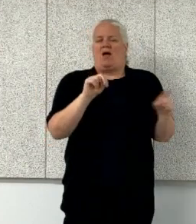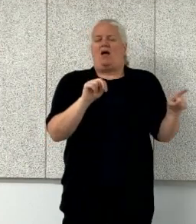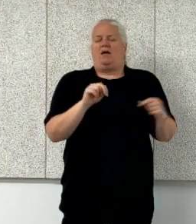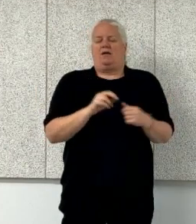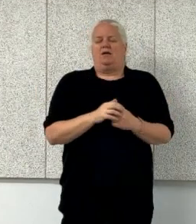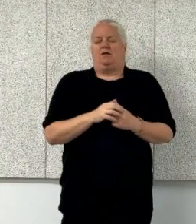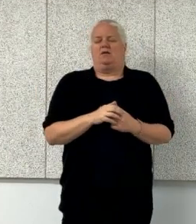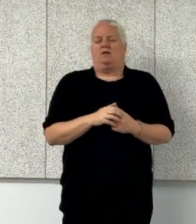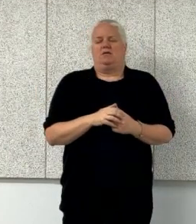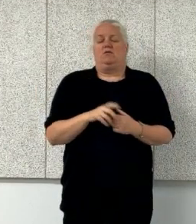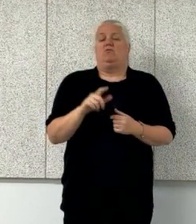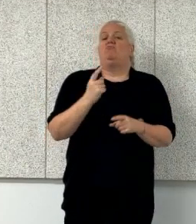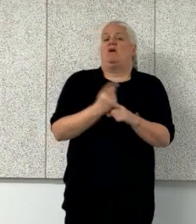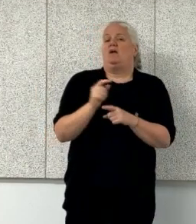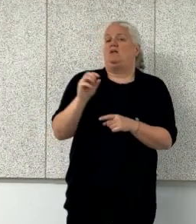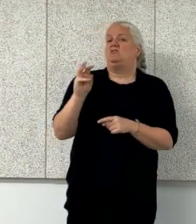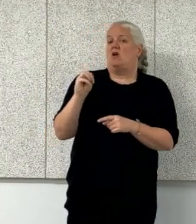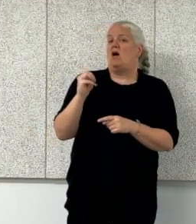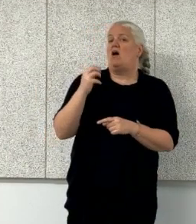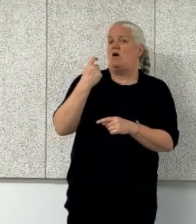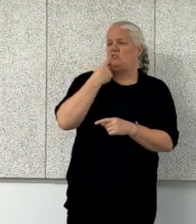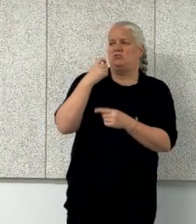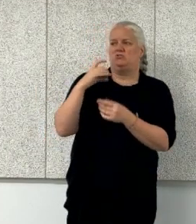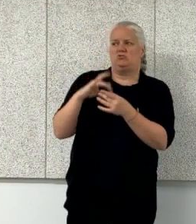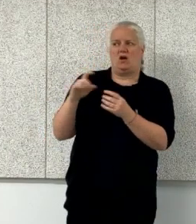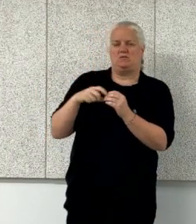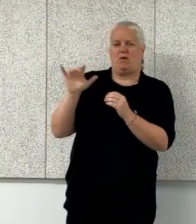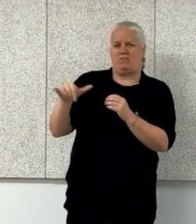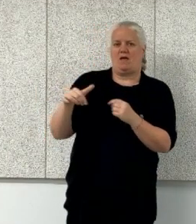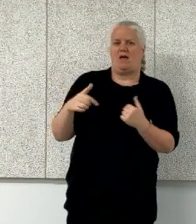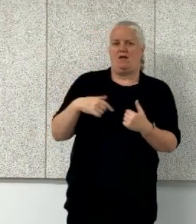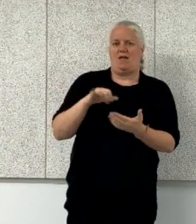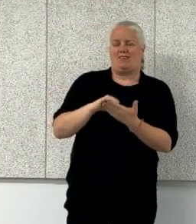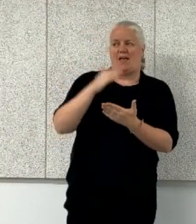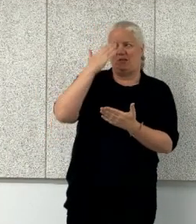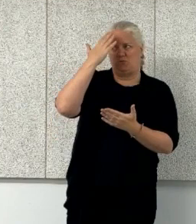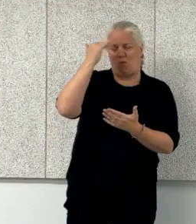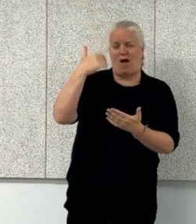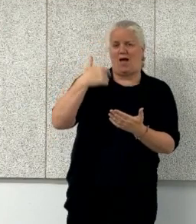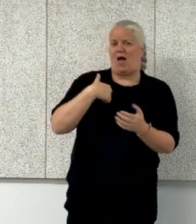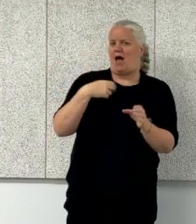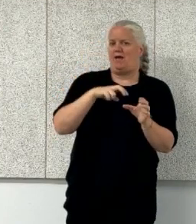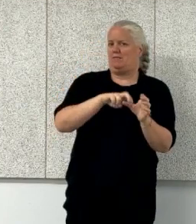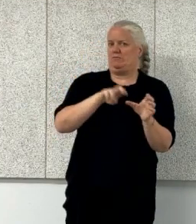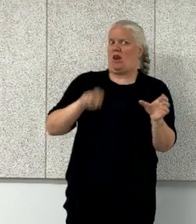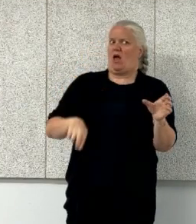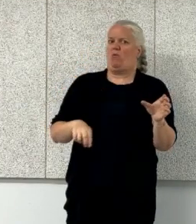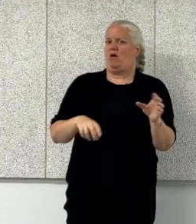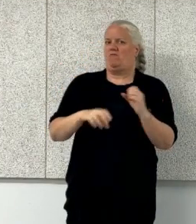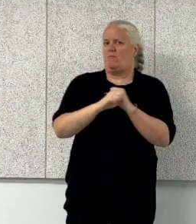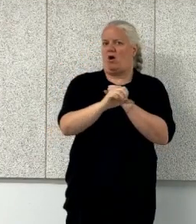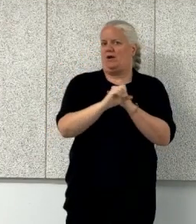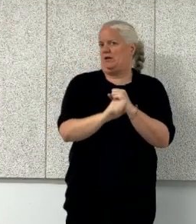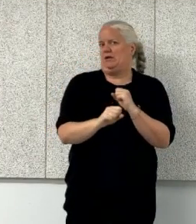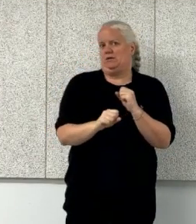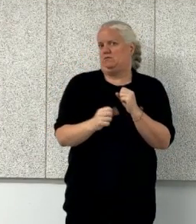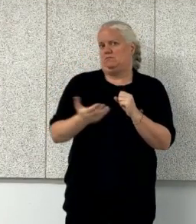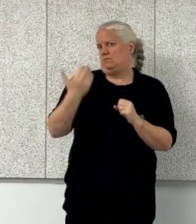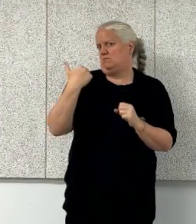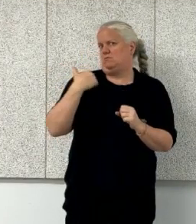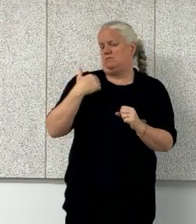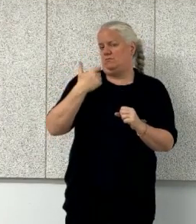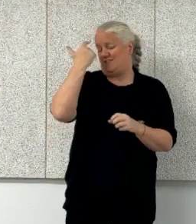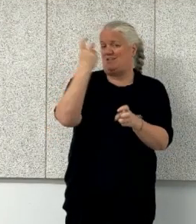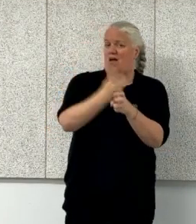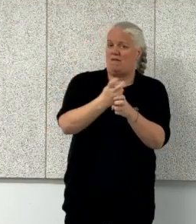is the reason why I got out of marketing in the first place. Same. Which was, it's tough, man. You know, I feel like